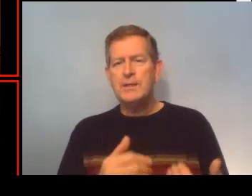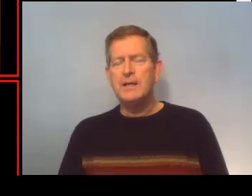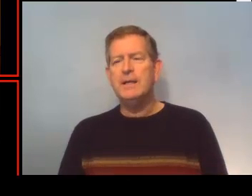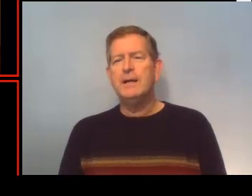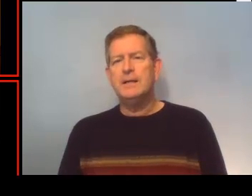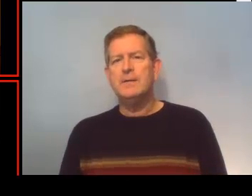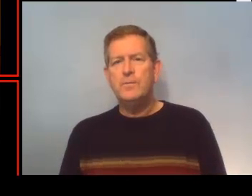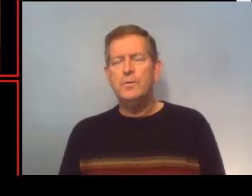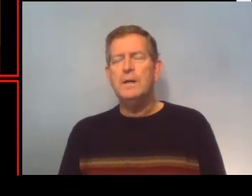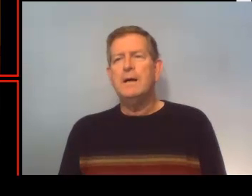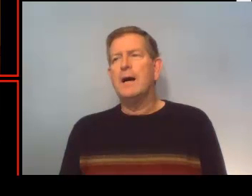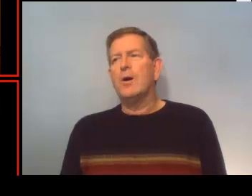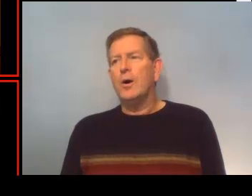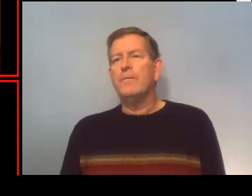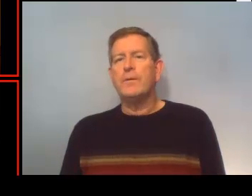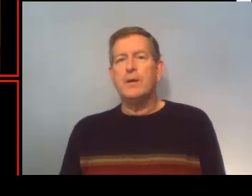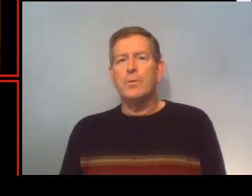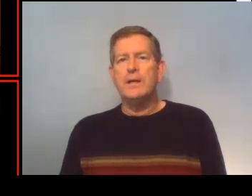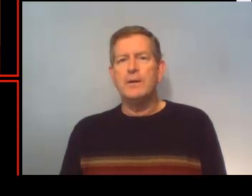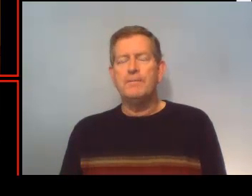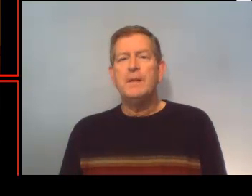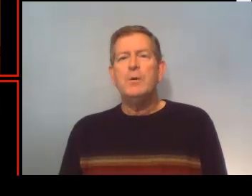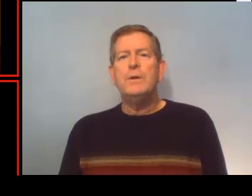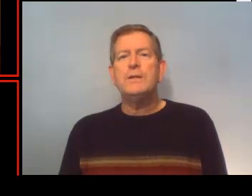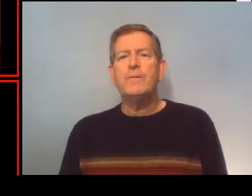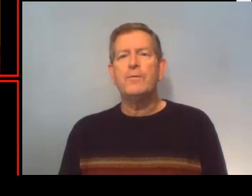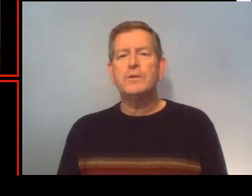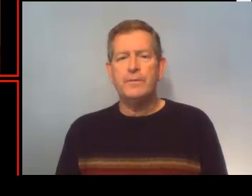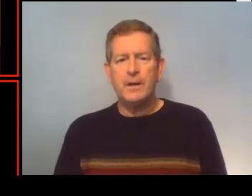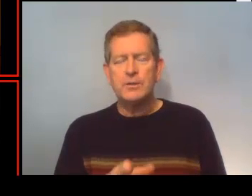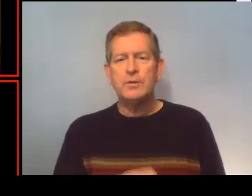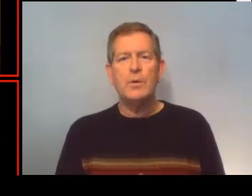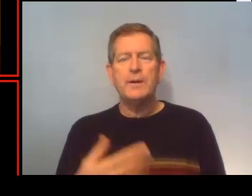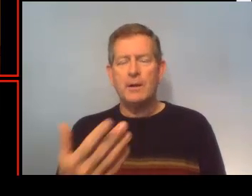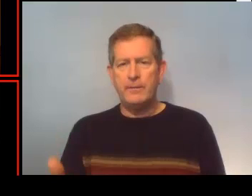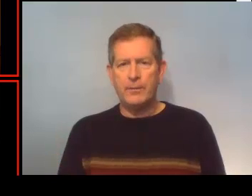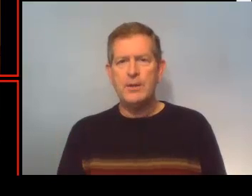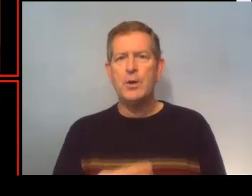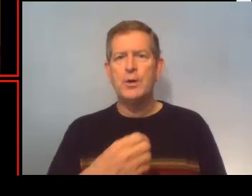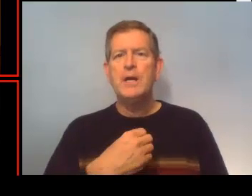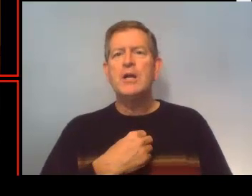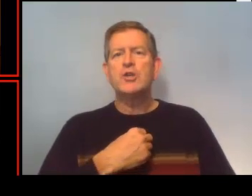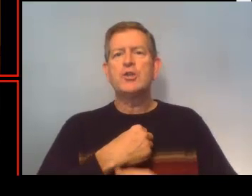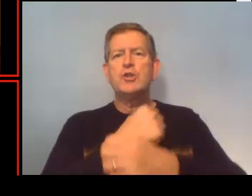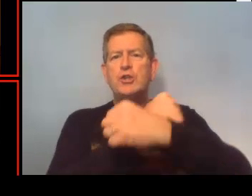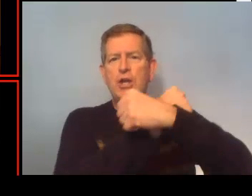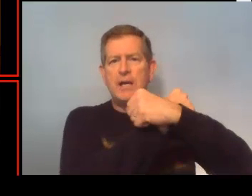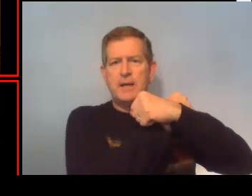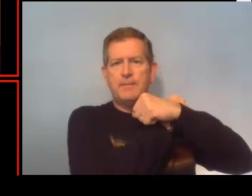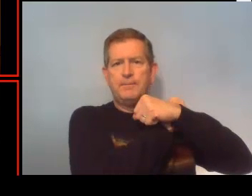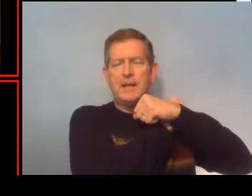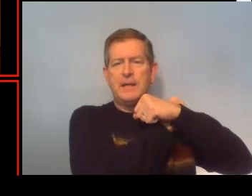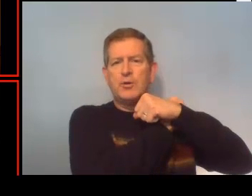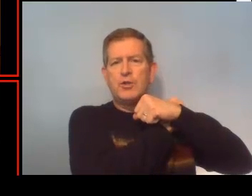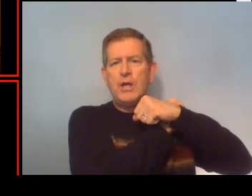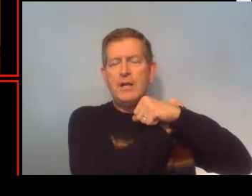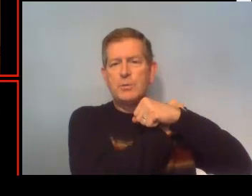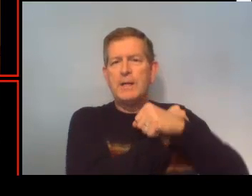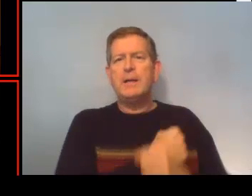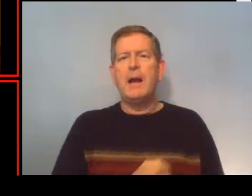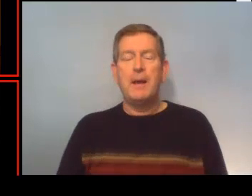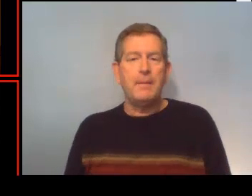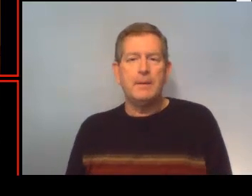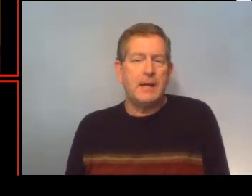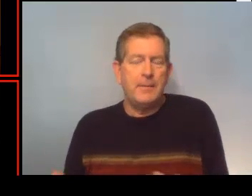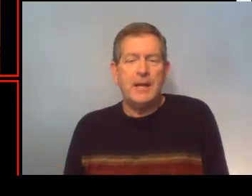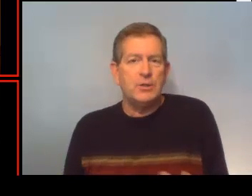which preceded vous, are all very irregular. We say, first of all, as you undoubtedly have already heard, j'ai. Now, j'ai is